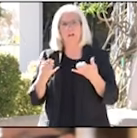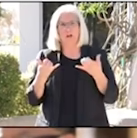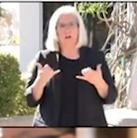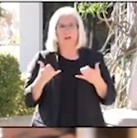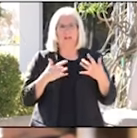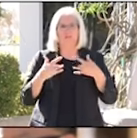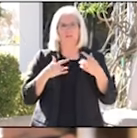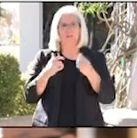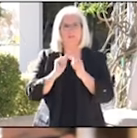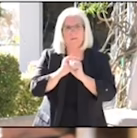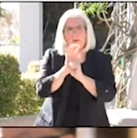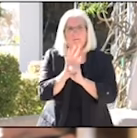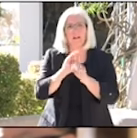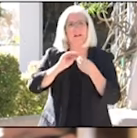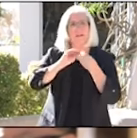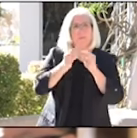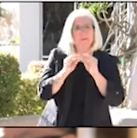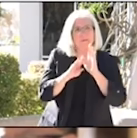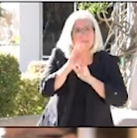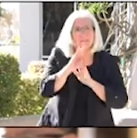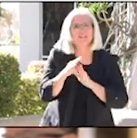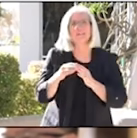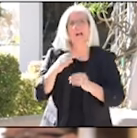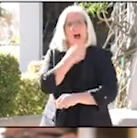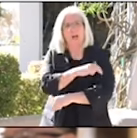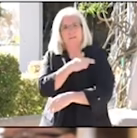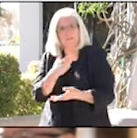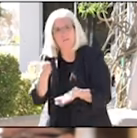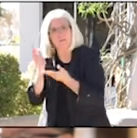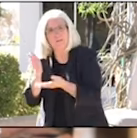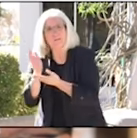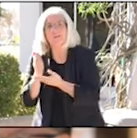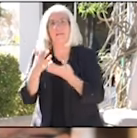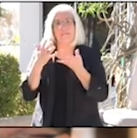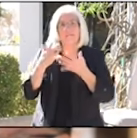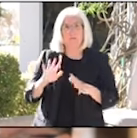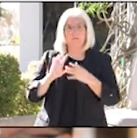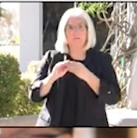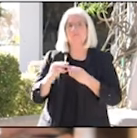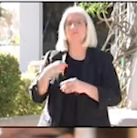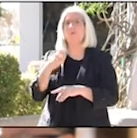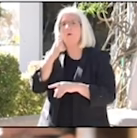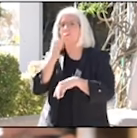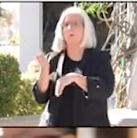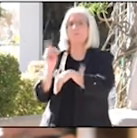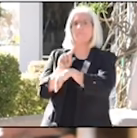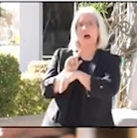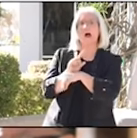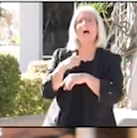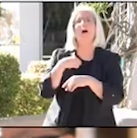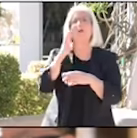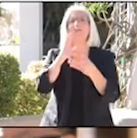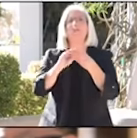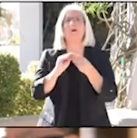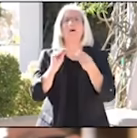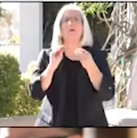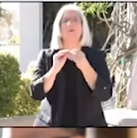hospitalizations, and then I will come back and talk more about some of the updates that we're making today.